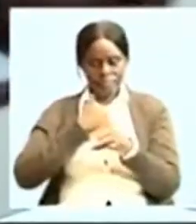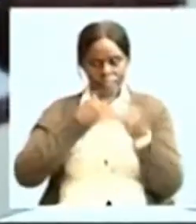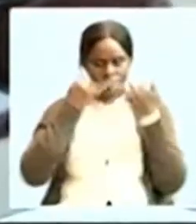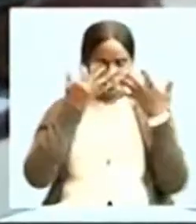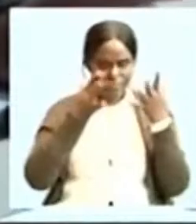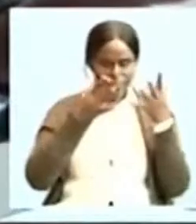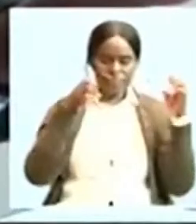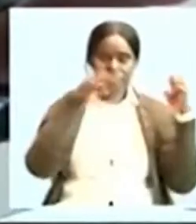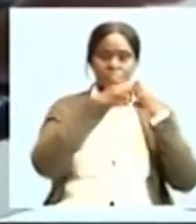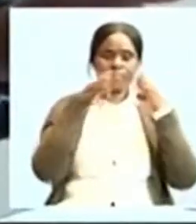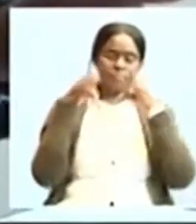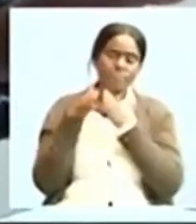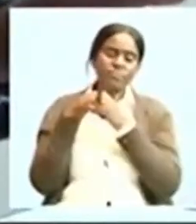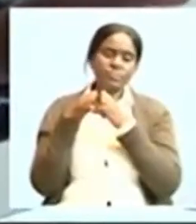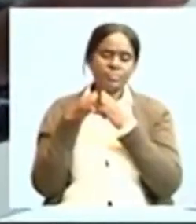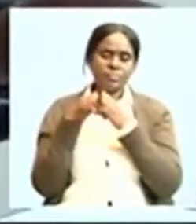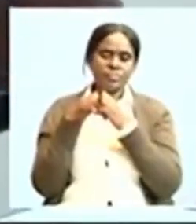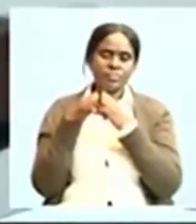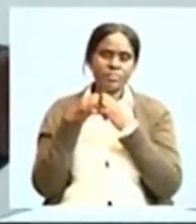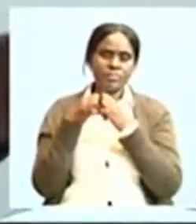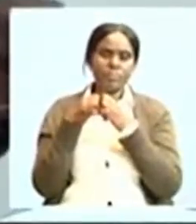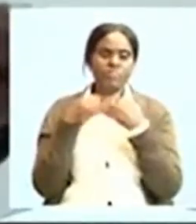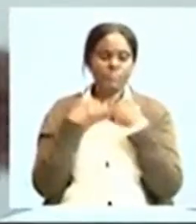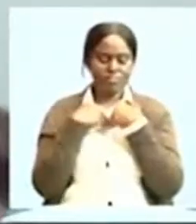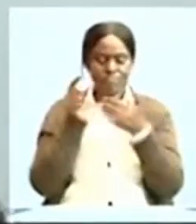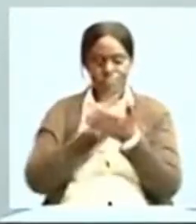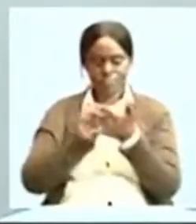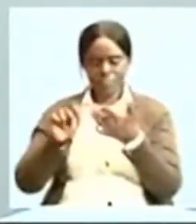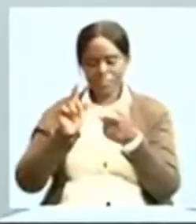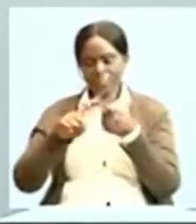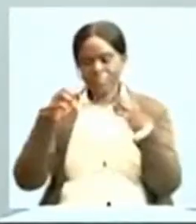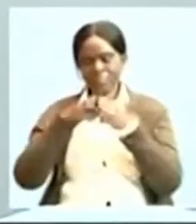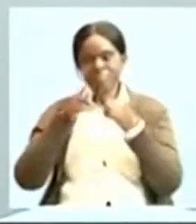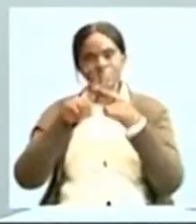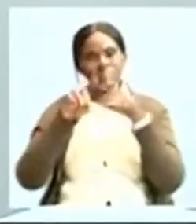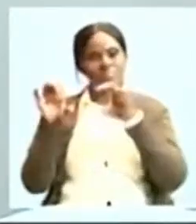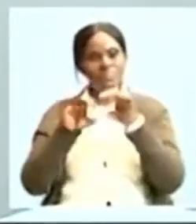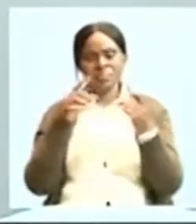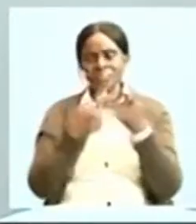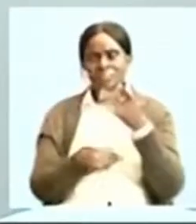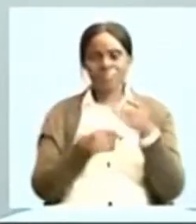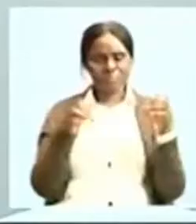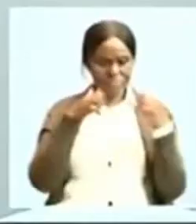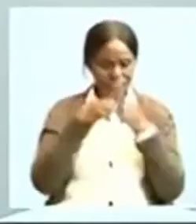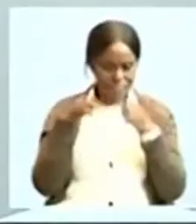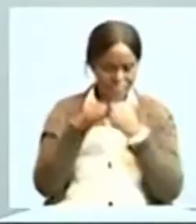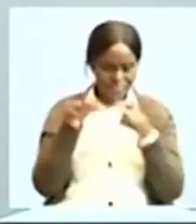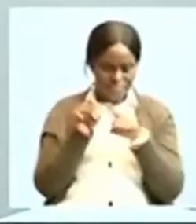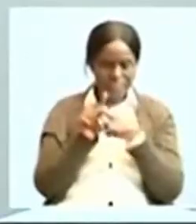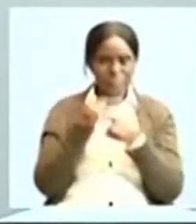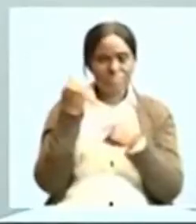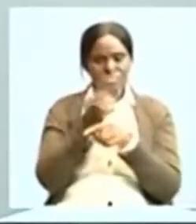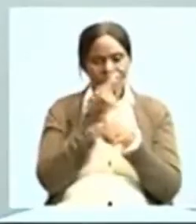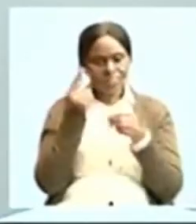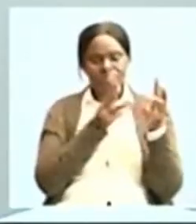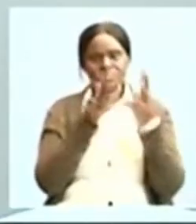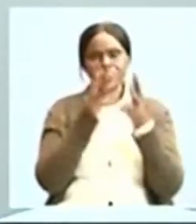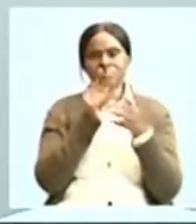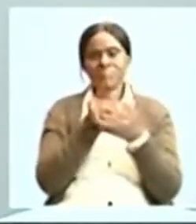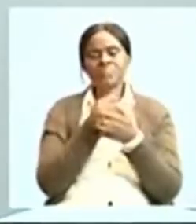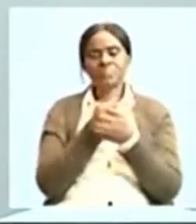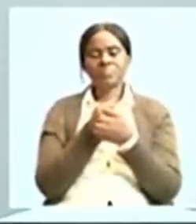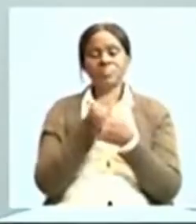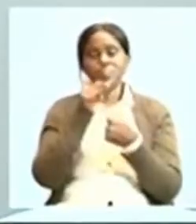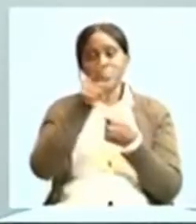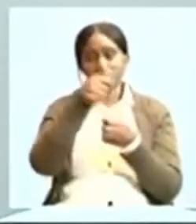the bank. We have since written to the bank. To do what? The bank is as a conduit.